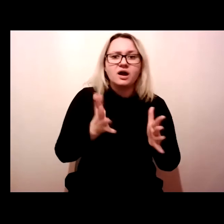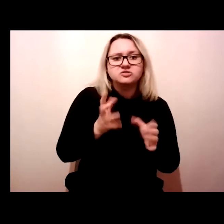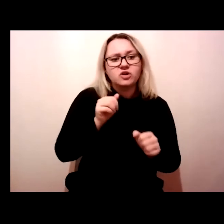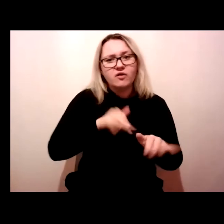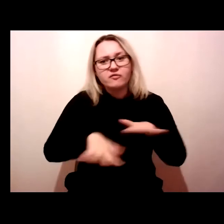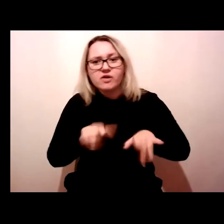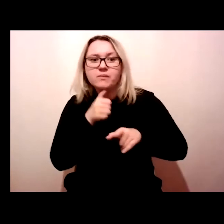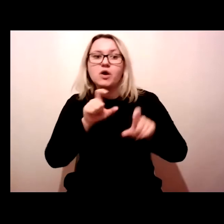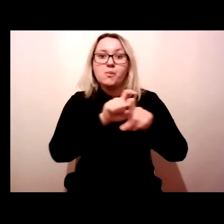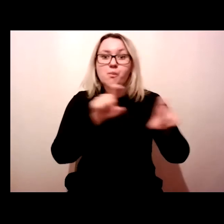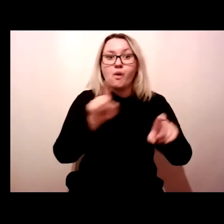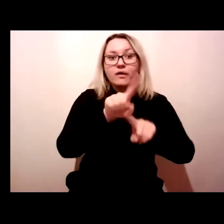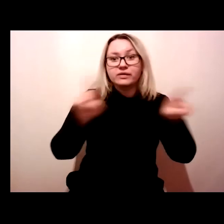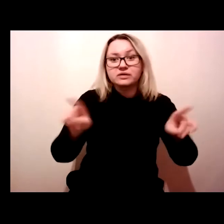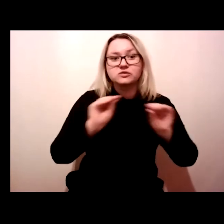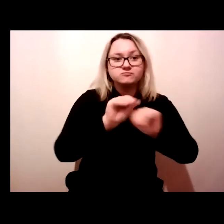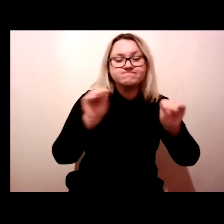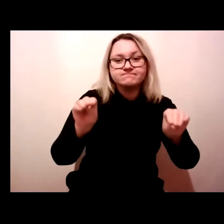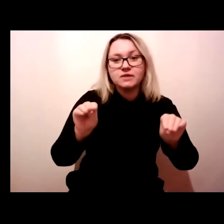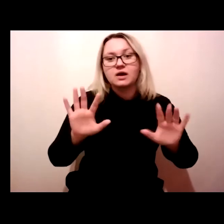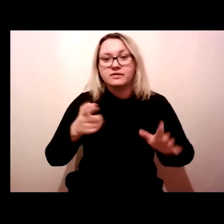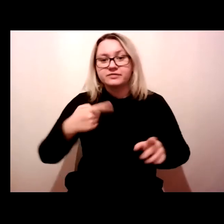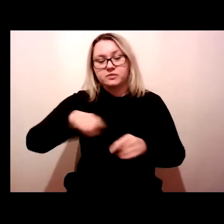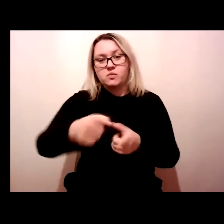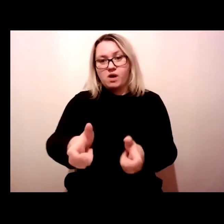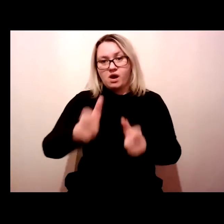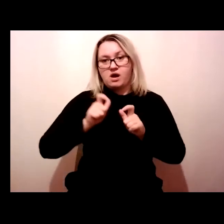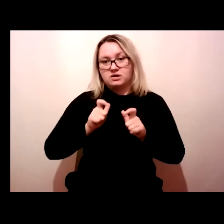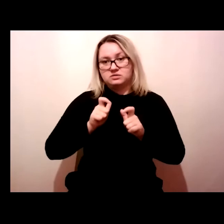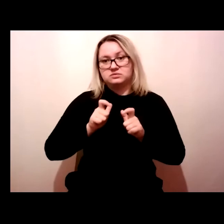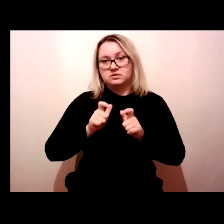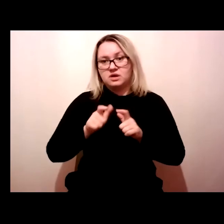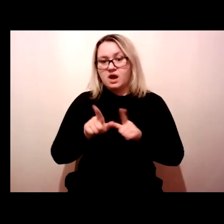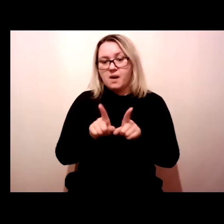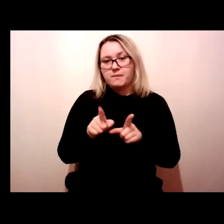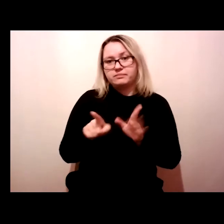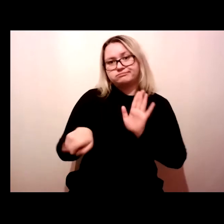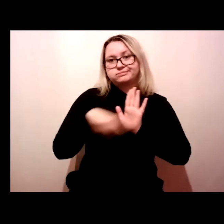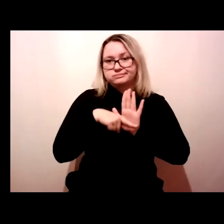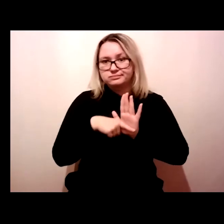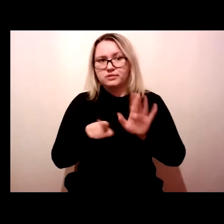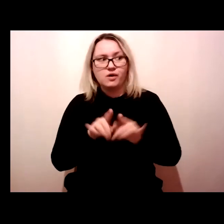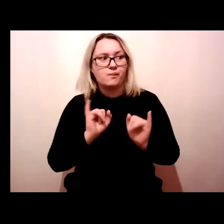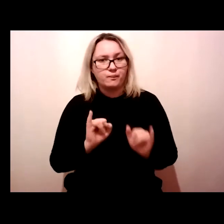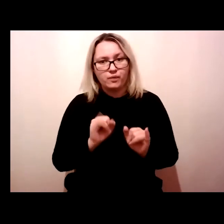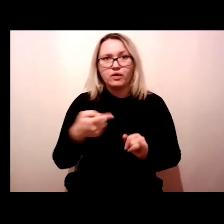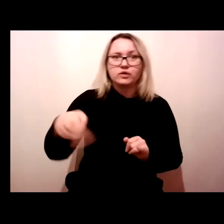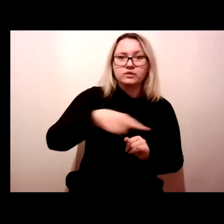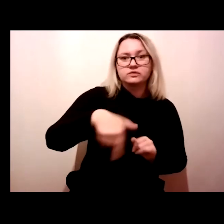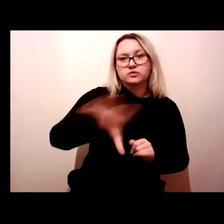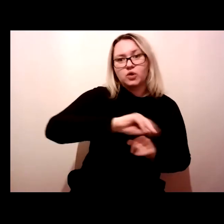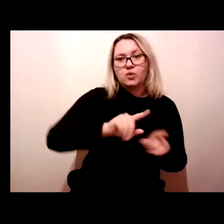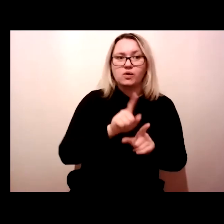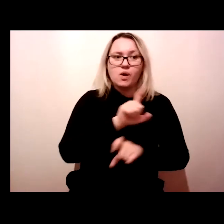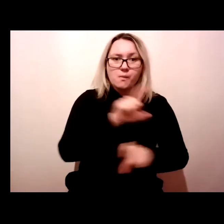propaganda. mokyklose, Therefore, tai when we susilaukėm tried to implement neigiamos specific reakcijos iš actions at daugelio schools,